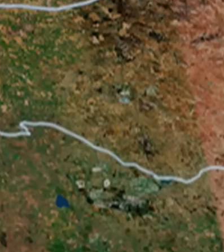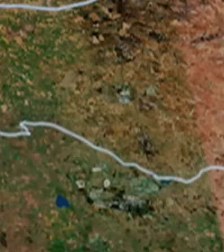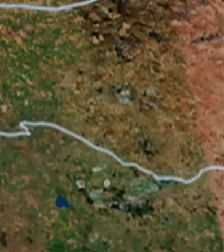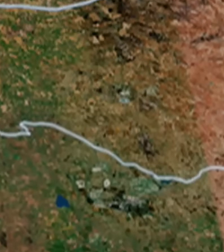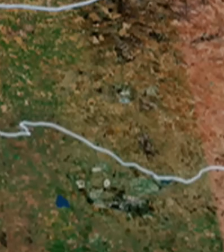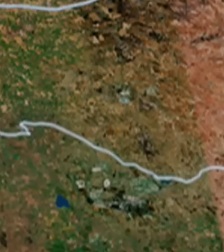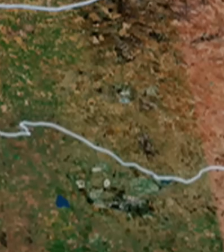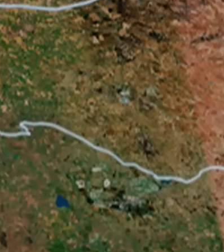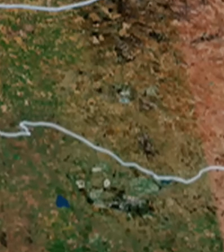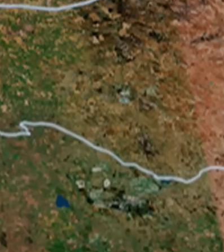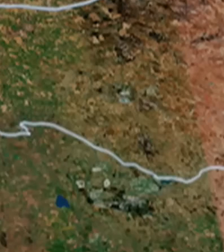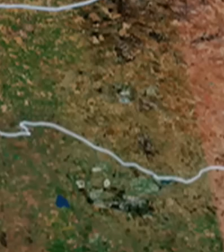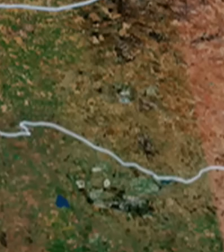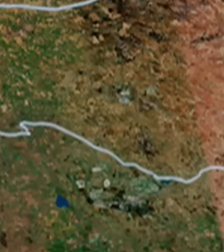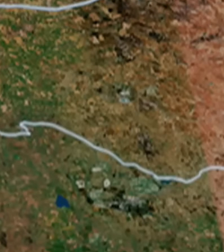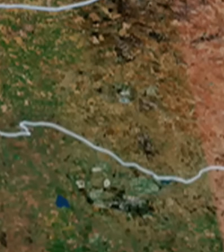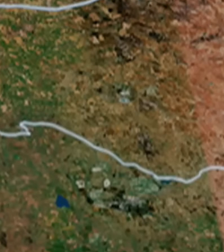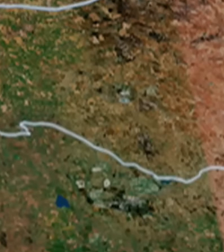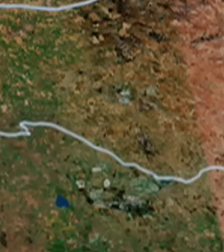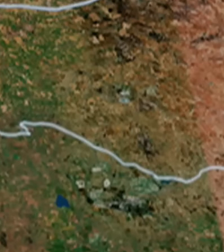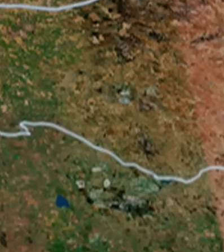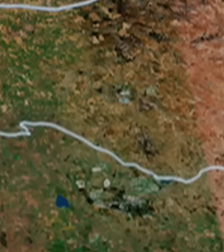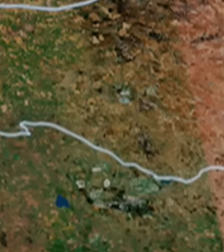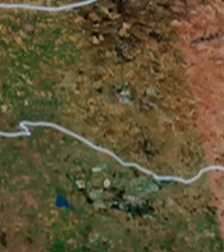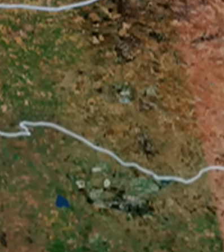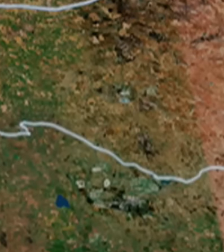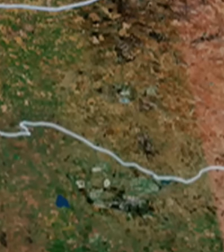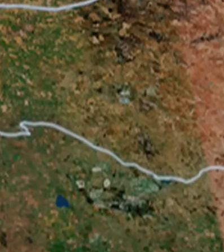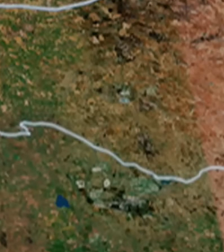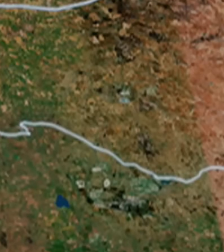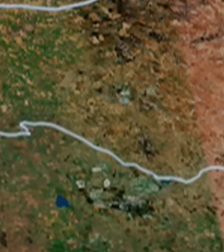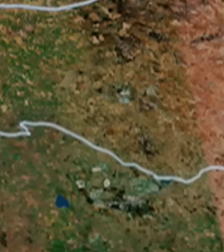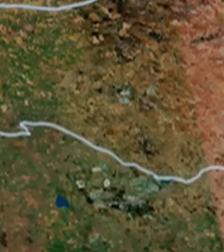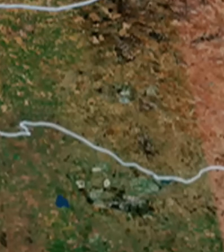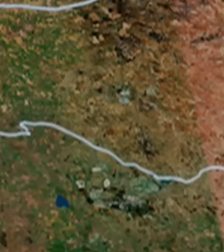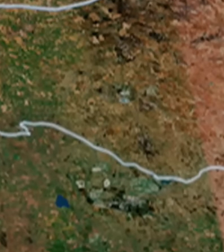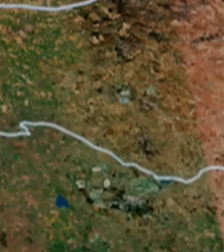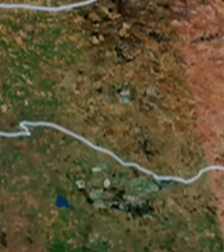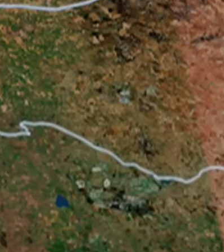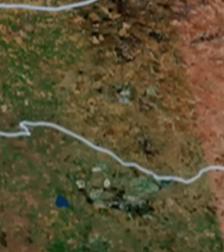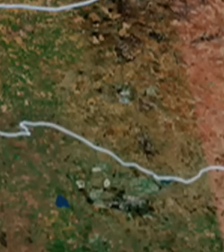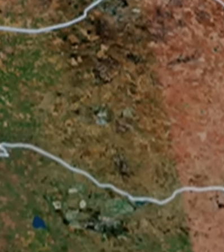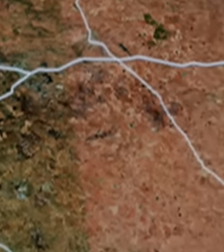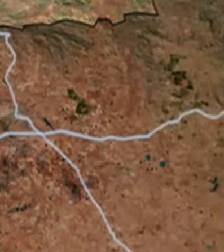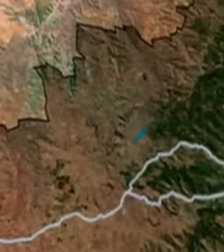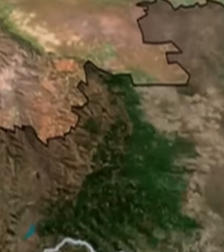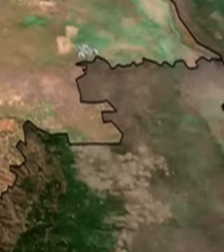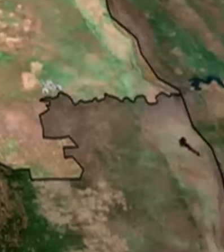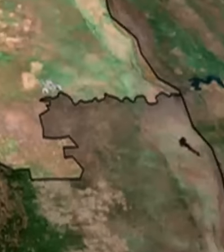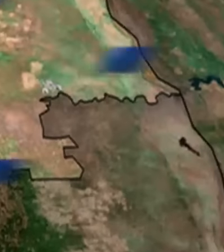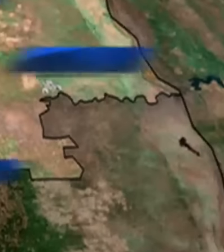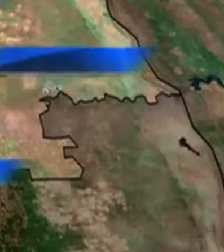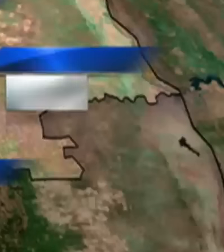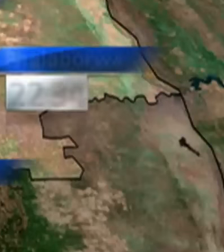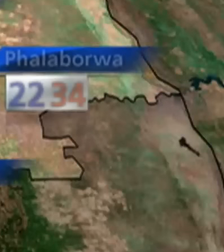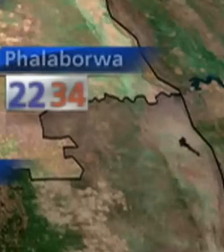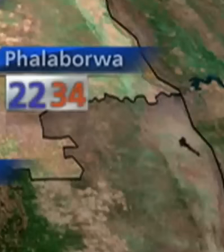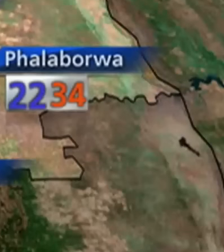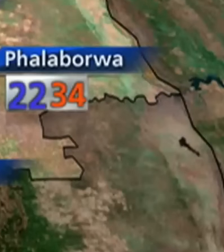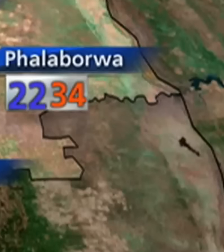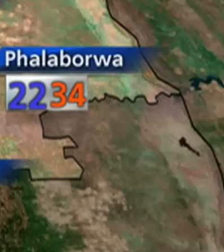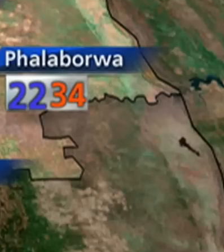a mtse America o fela re shebile hona ka bonka spray tutla jala hona ka hare ho Johannesburg le teng hlokomele rutla hle o tshese hona ha isale di kgati di fitla